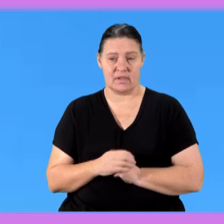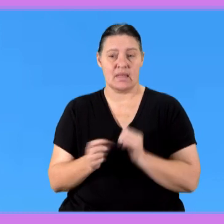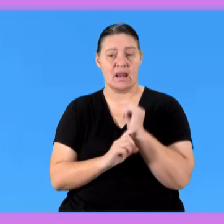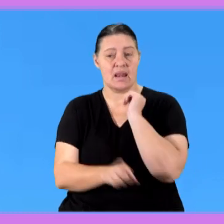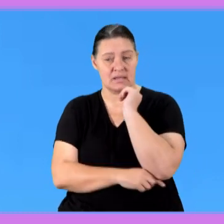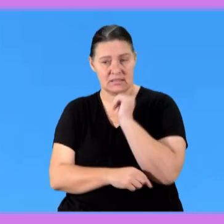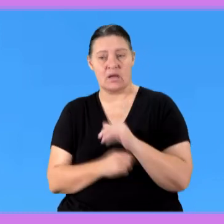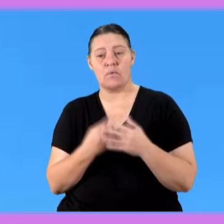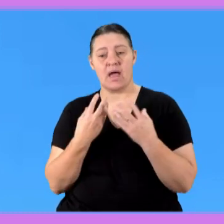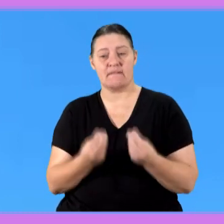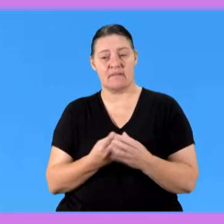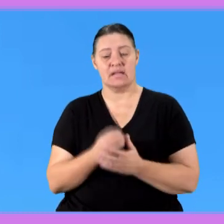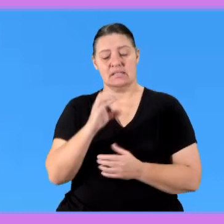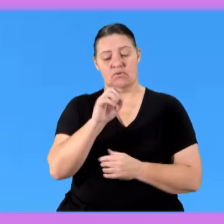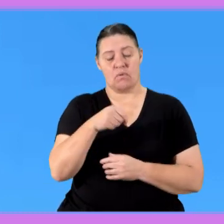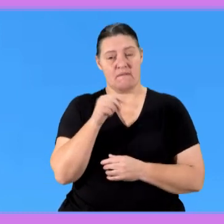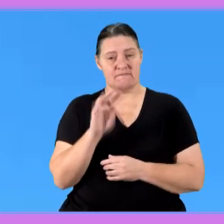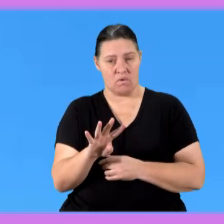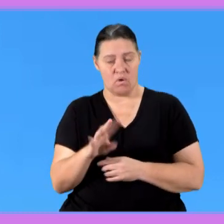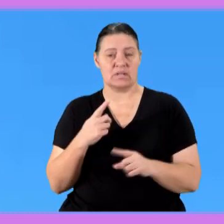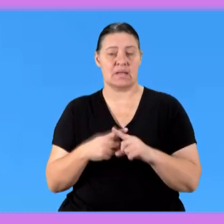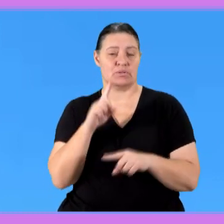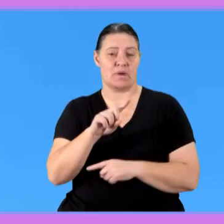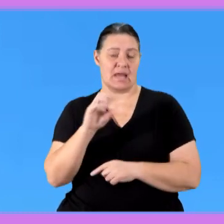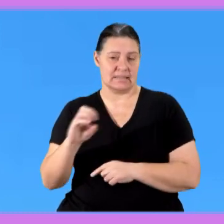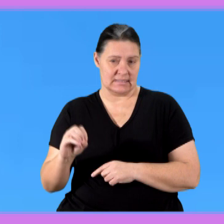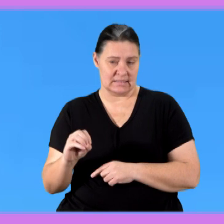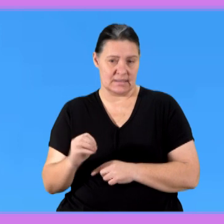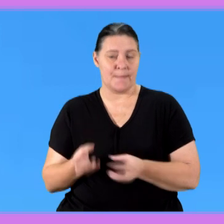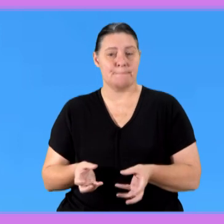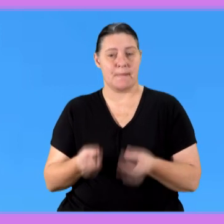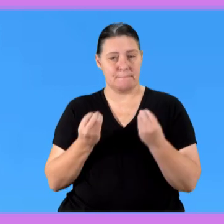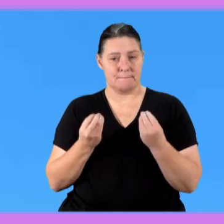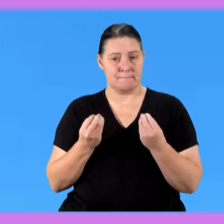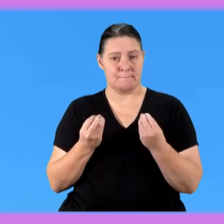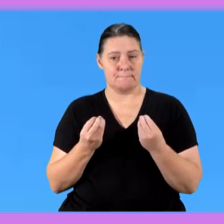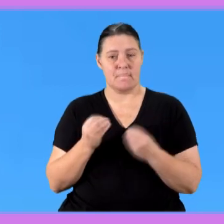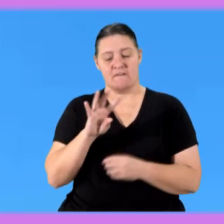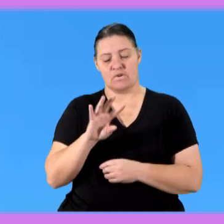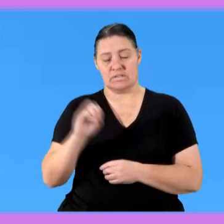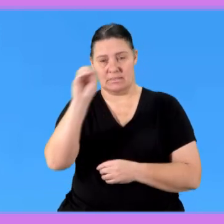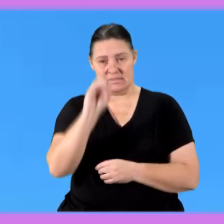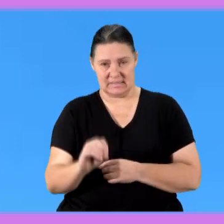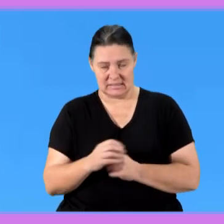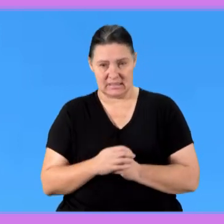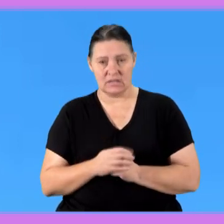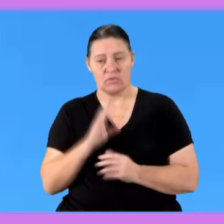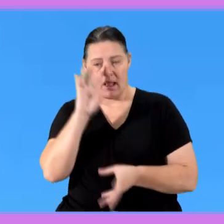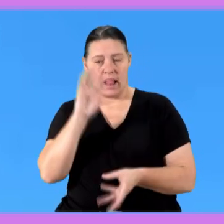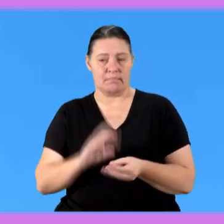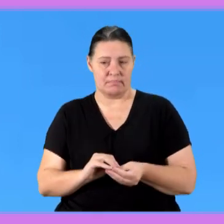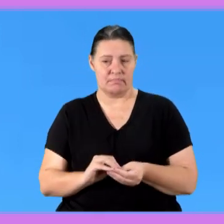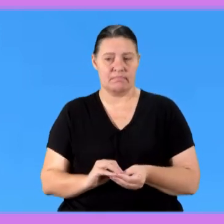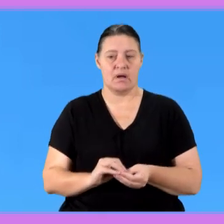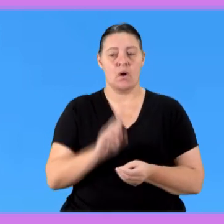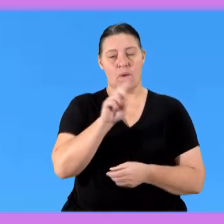And then lastly, again, obviously, 0.4 times 100, and that will give us 40%, so that it adds up